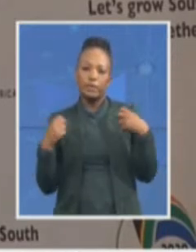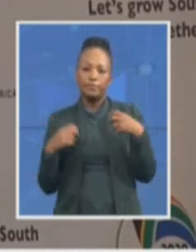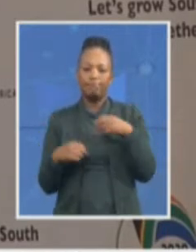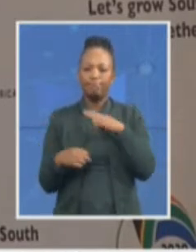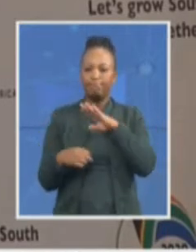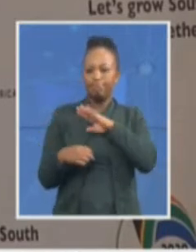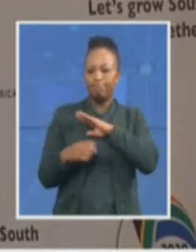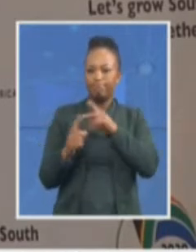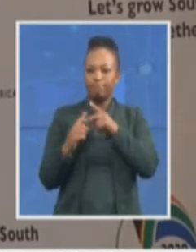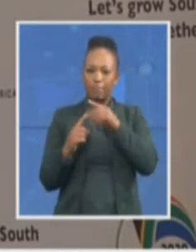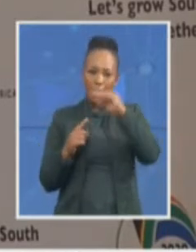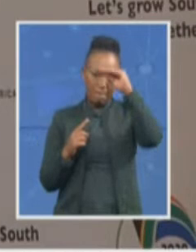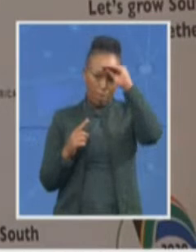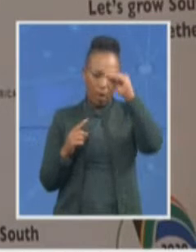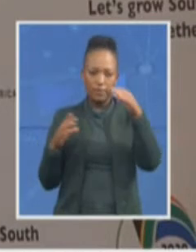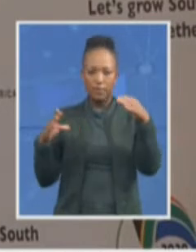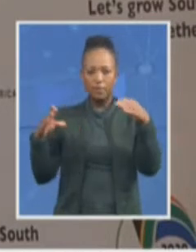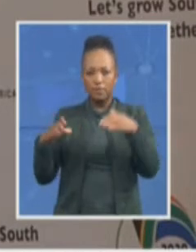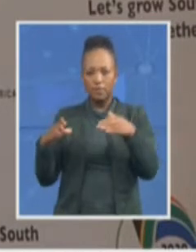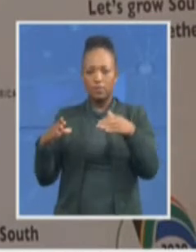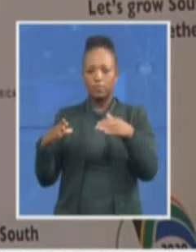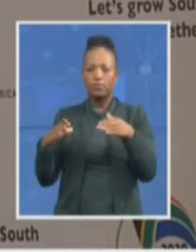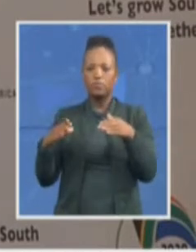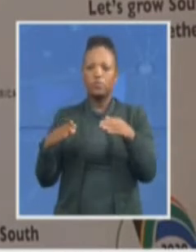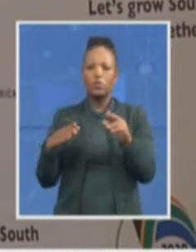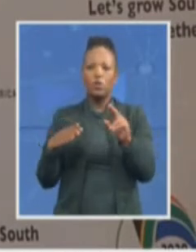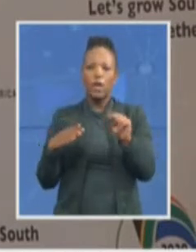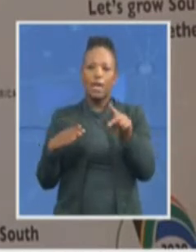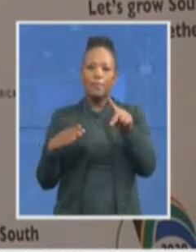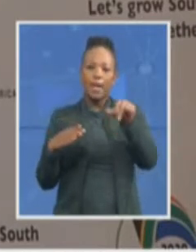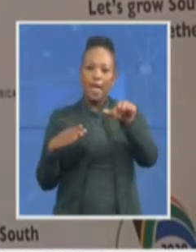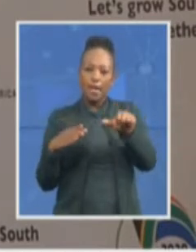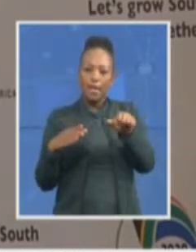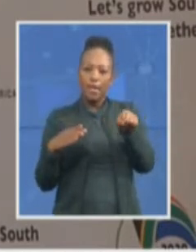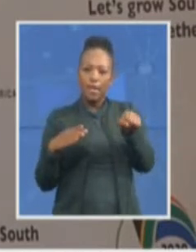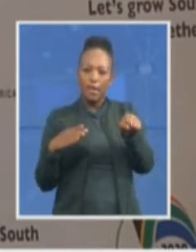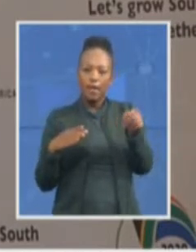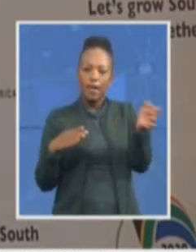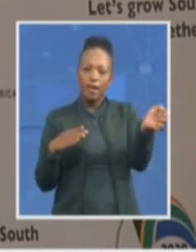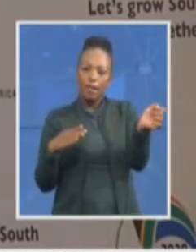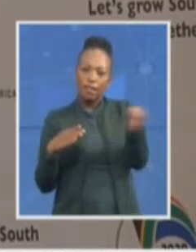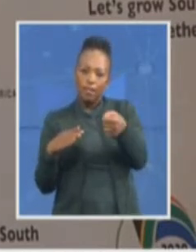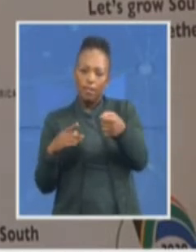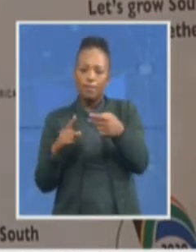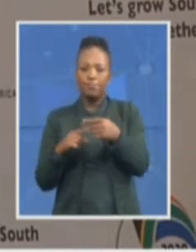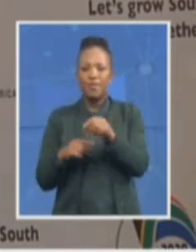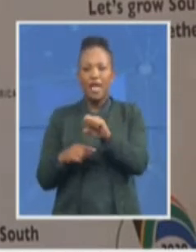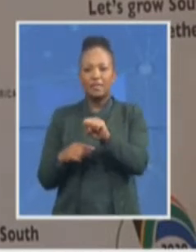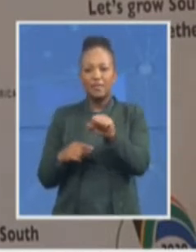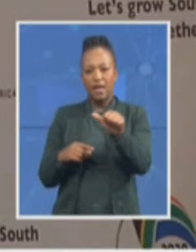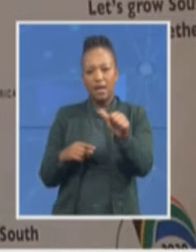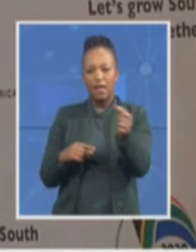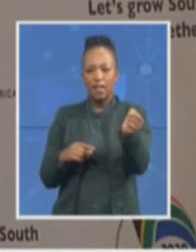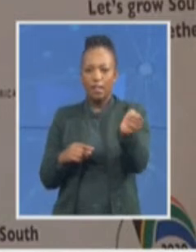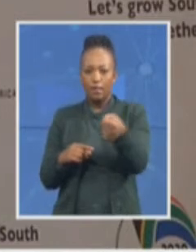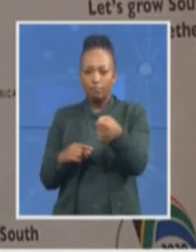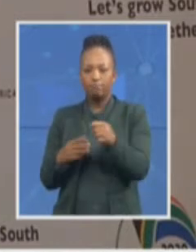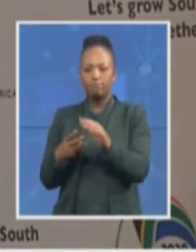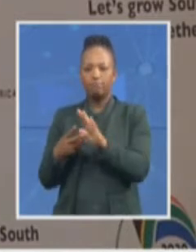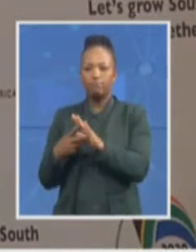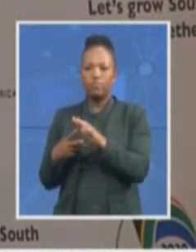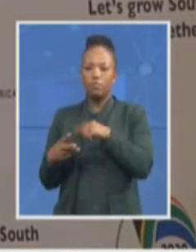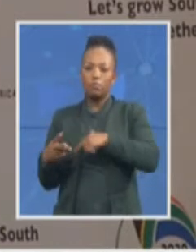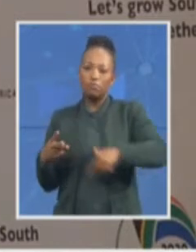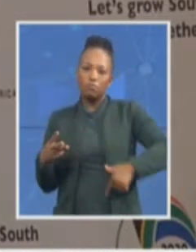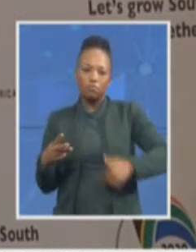National Prosecution Authority and the State Security. President Ramaphosa appointed Advocate